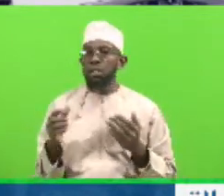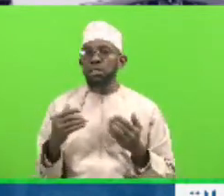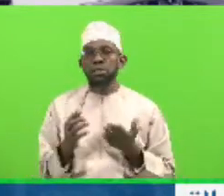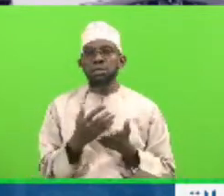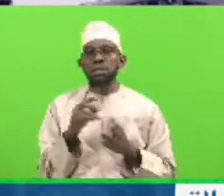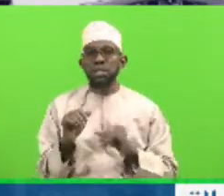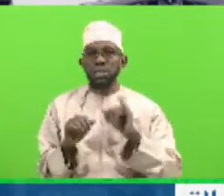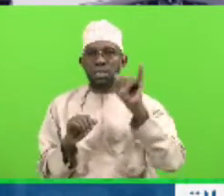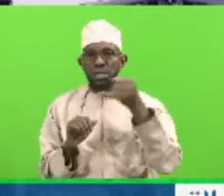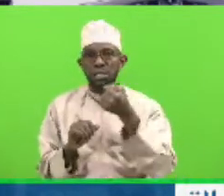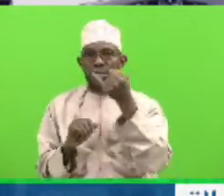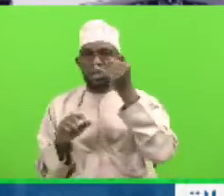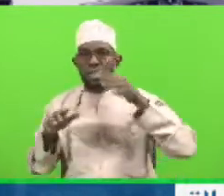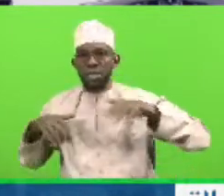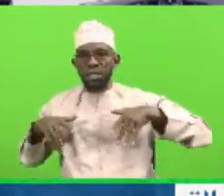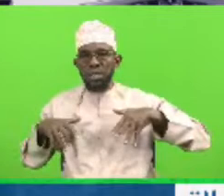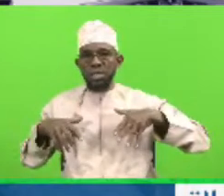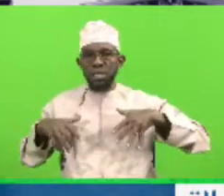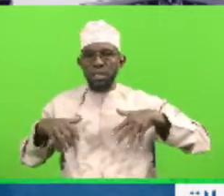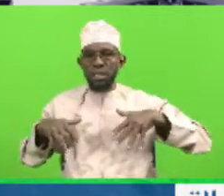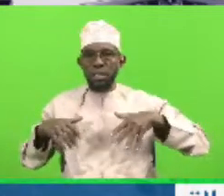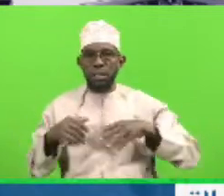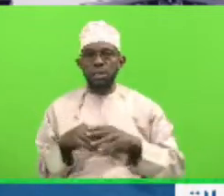the jinn.